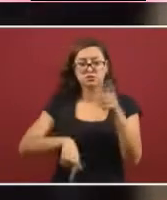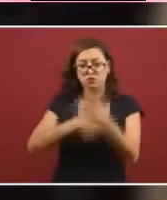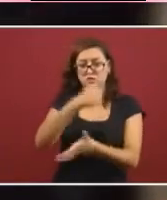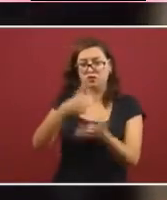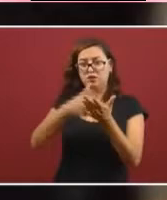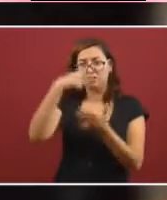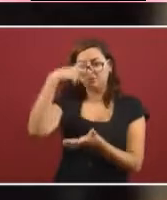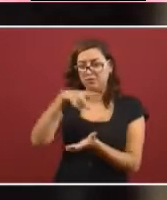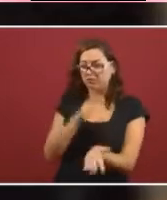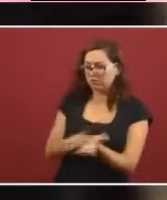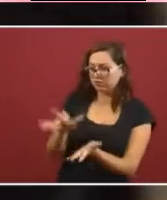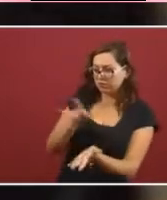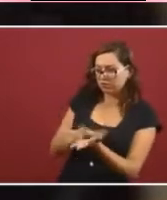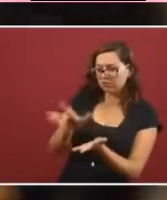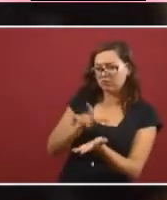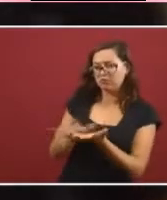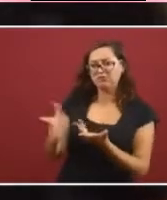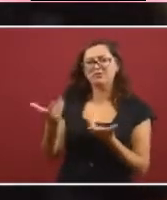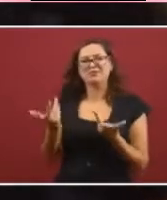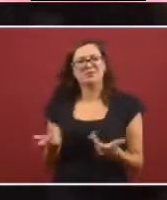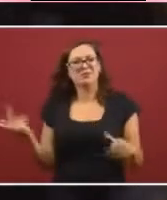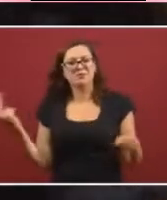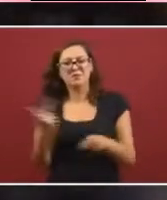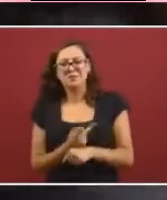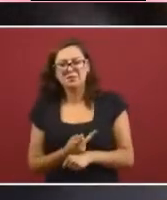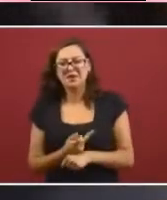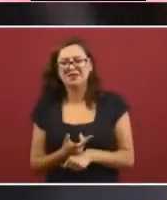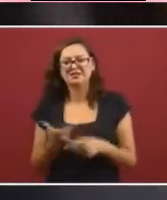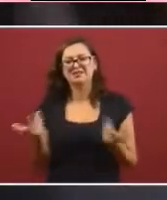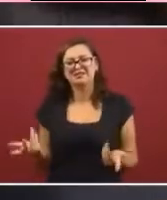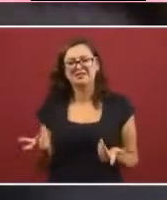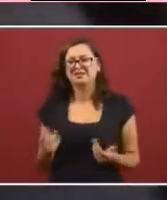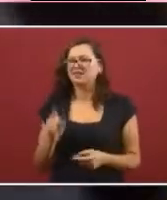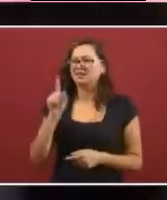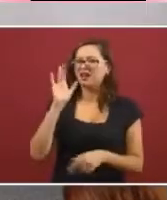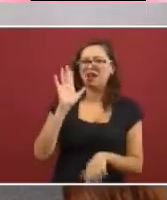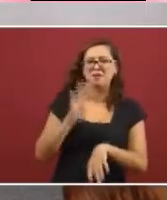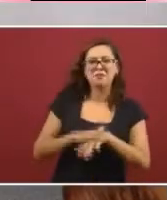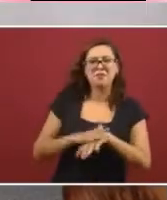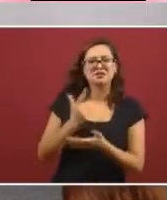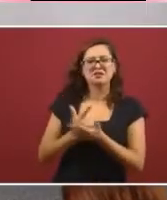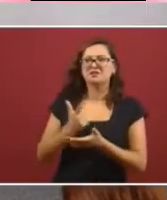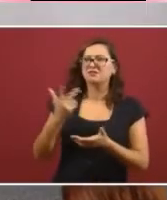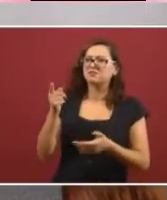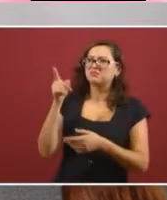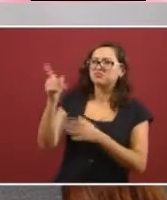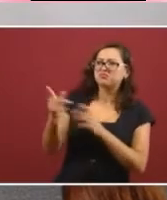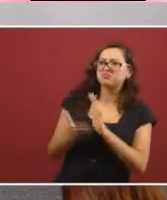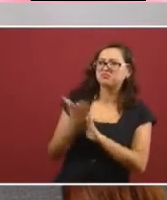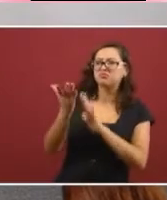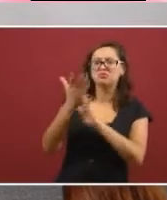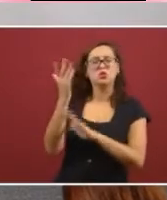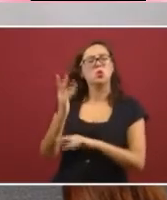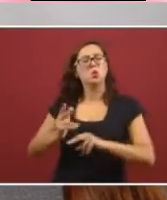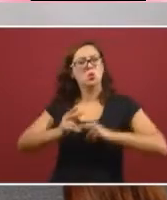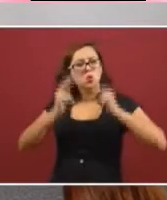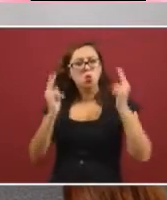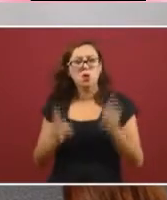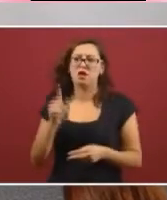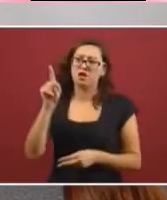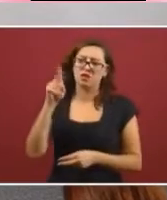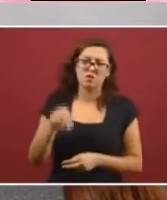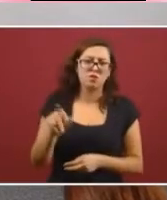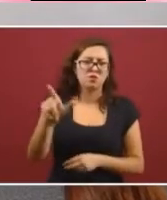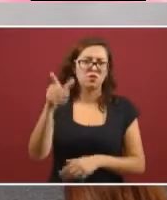east and for the city of Mexico. What is going on? What's your opinion regarding this